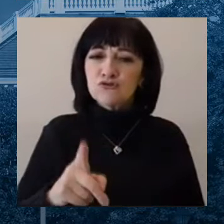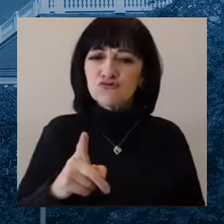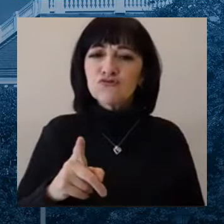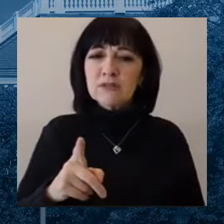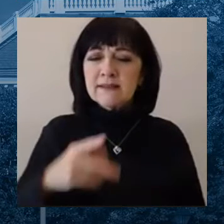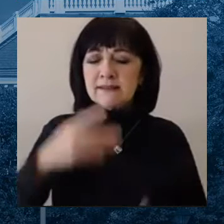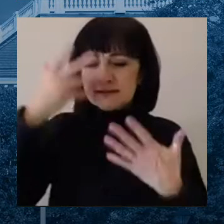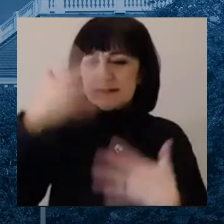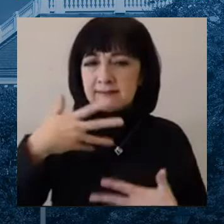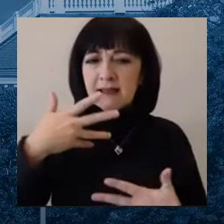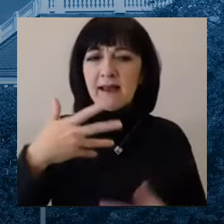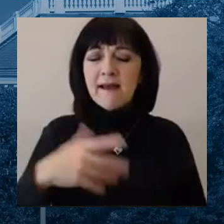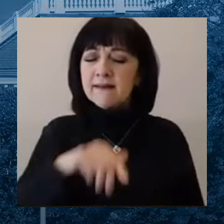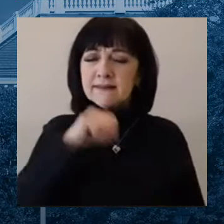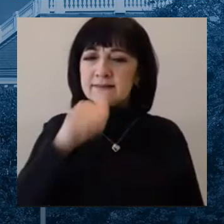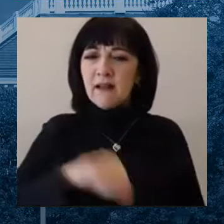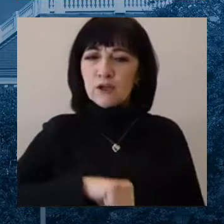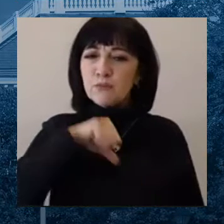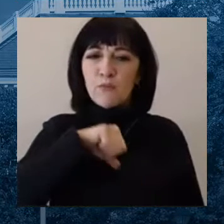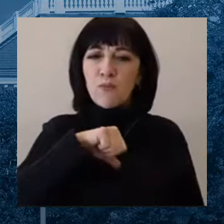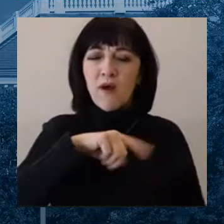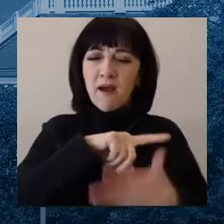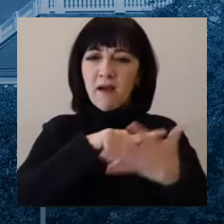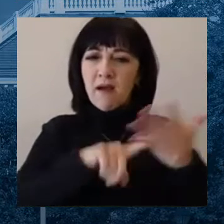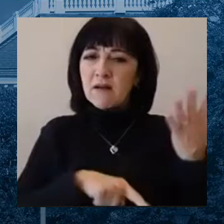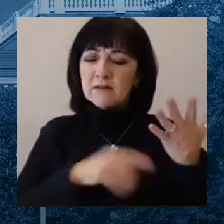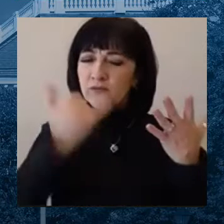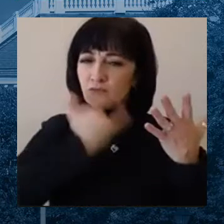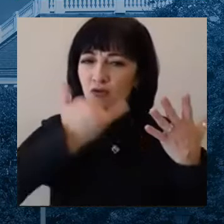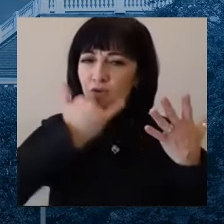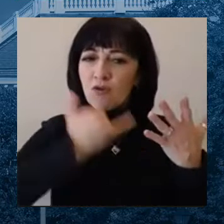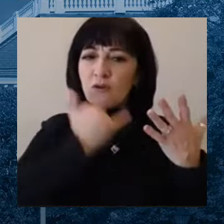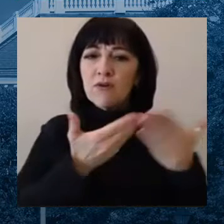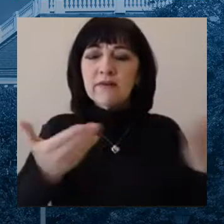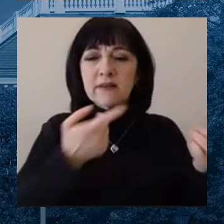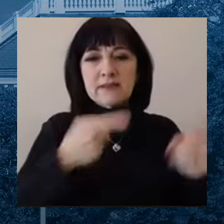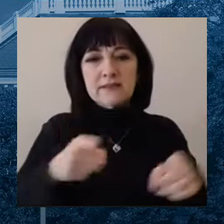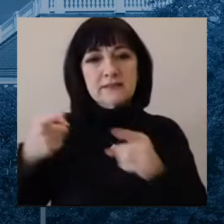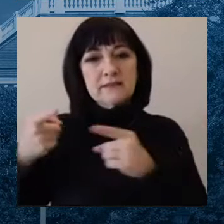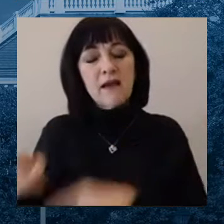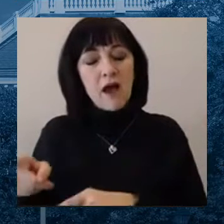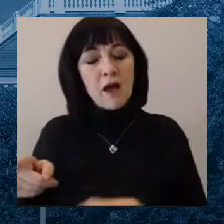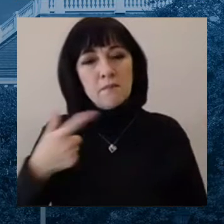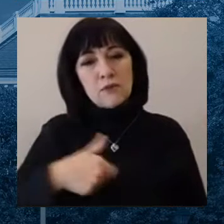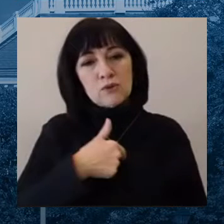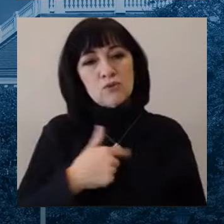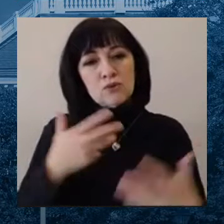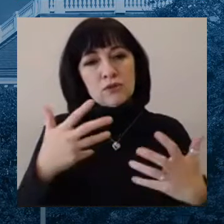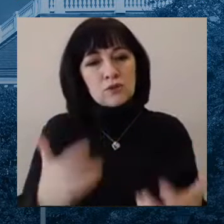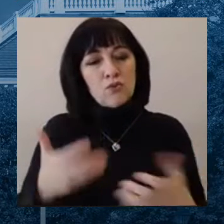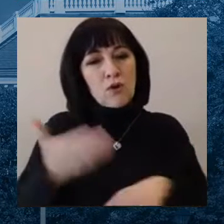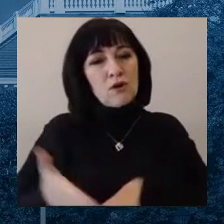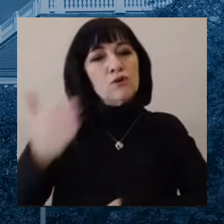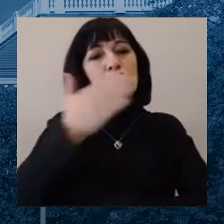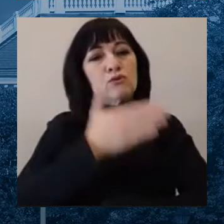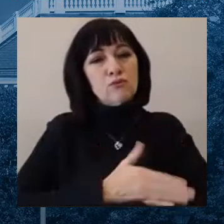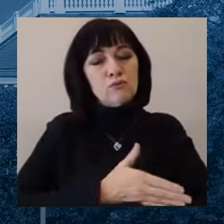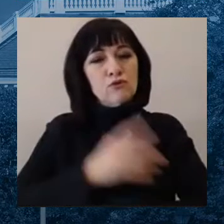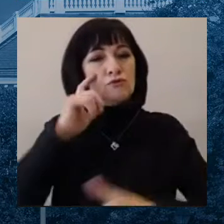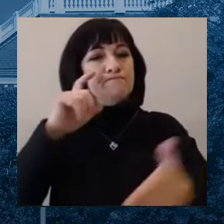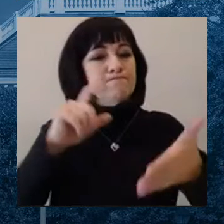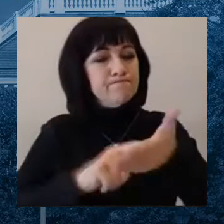know to reconcile that with our present so we can move forward more positively to the